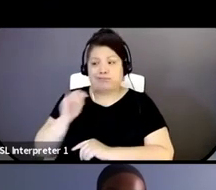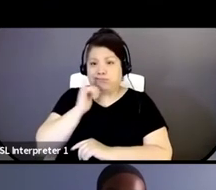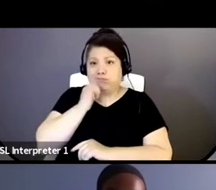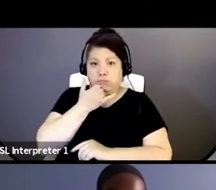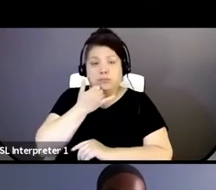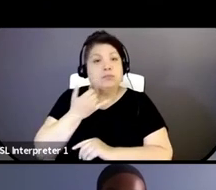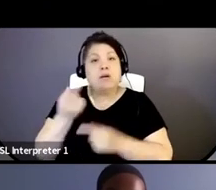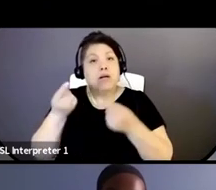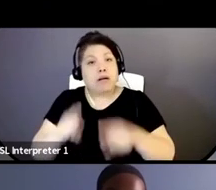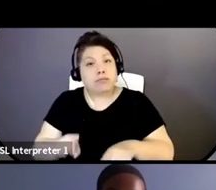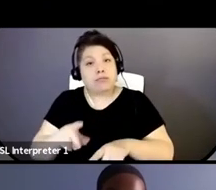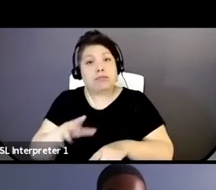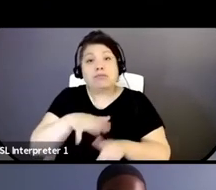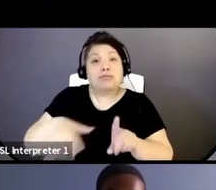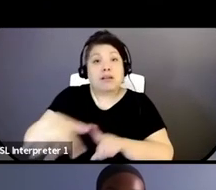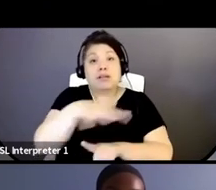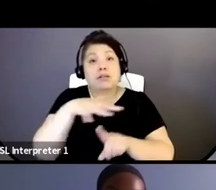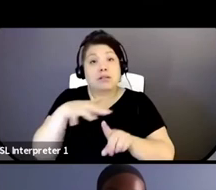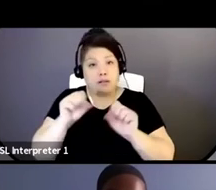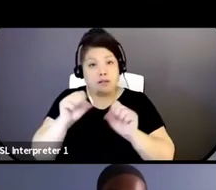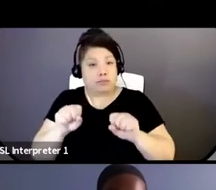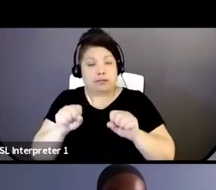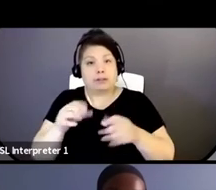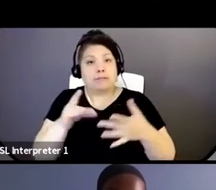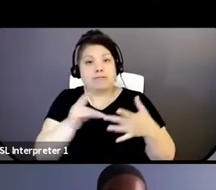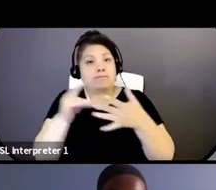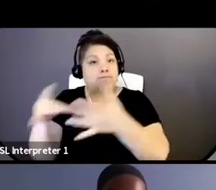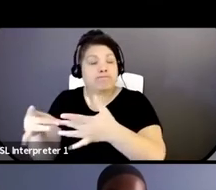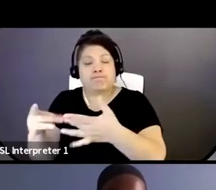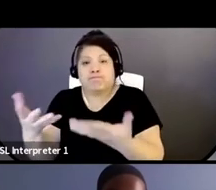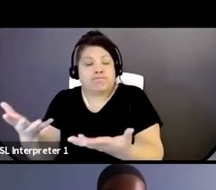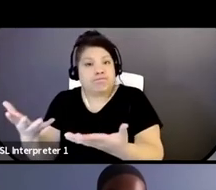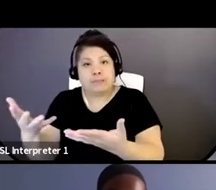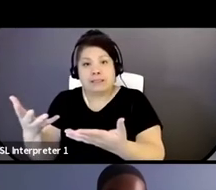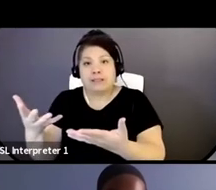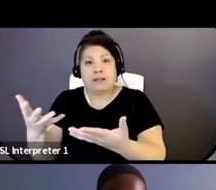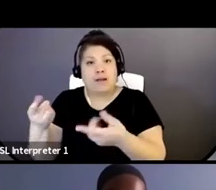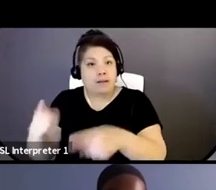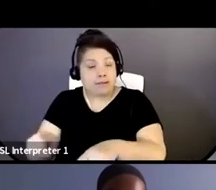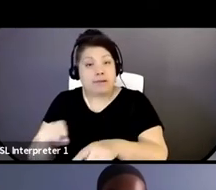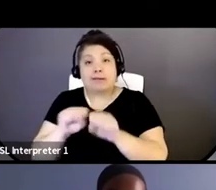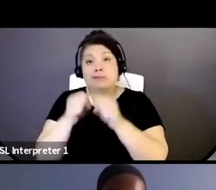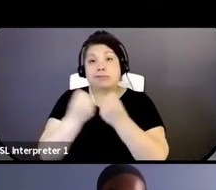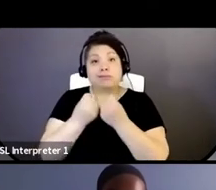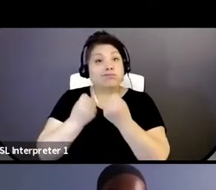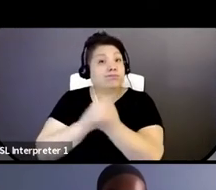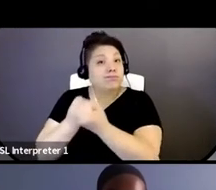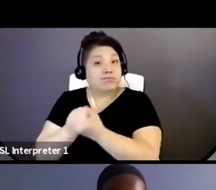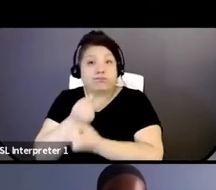that allows it to happen and communities that just sort of allows it to continue.